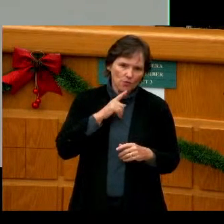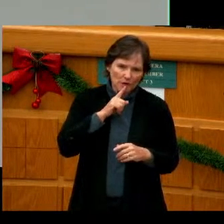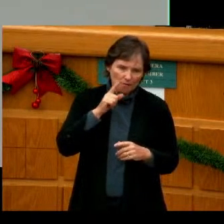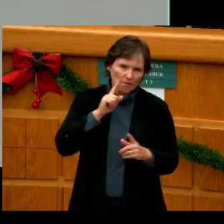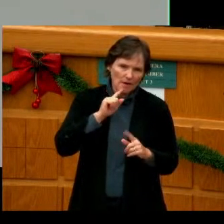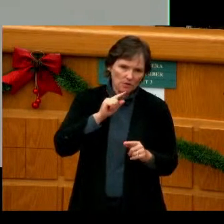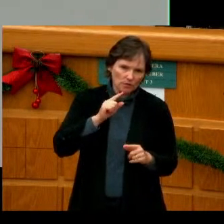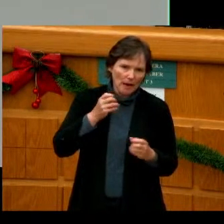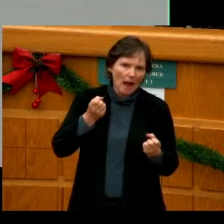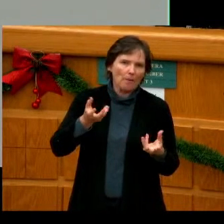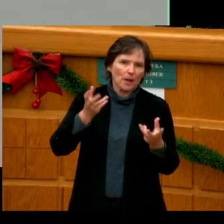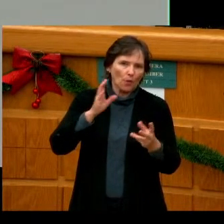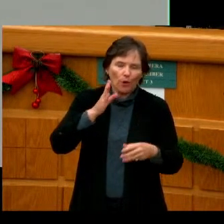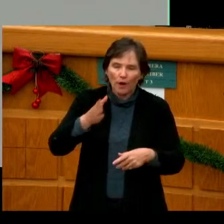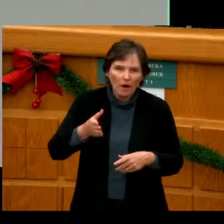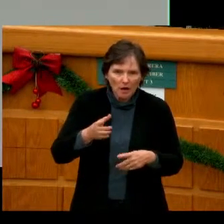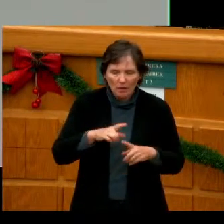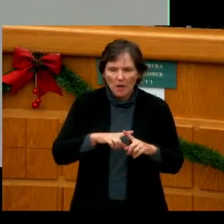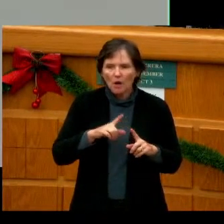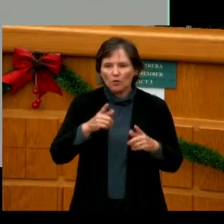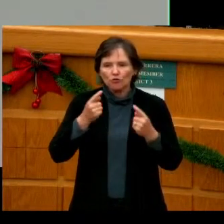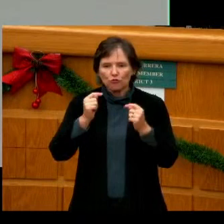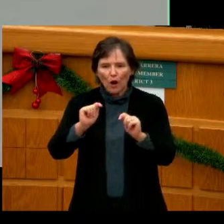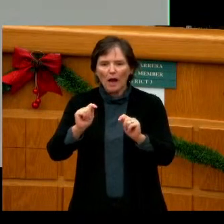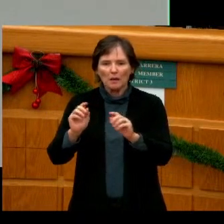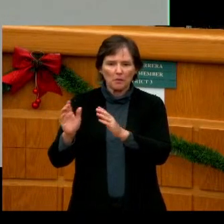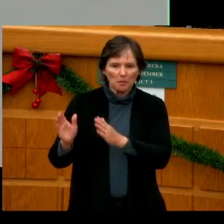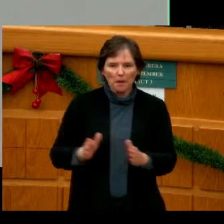continue to increase. But we're well